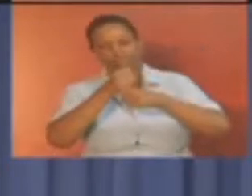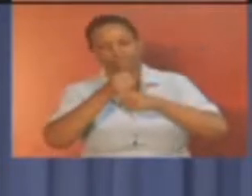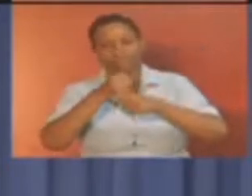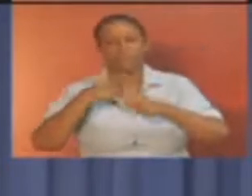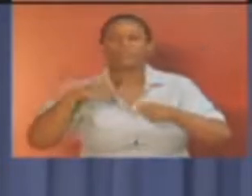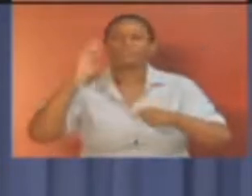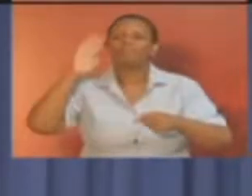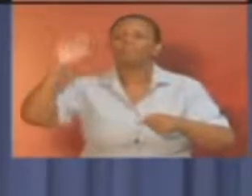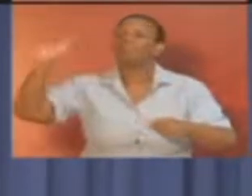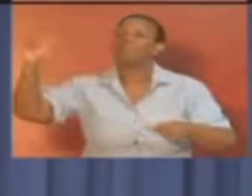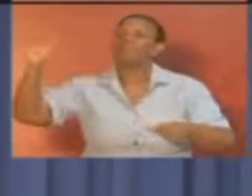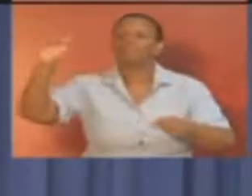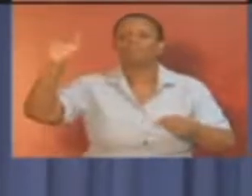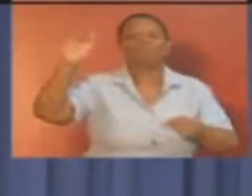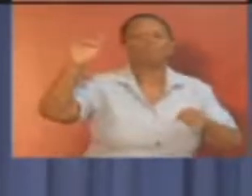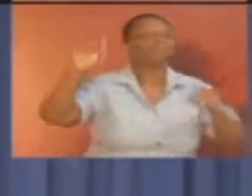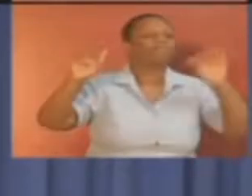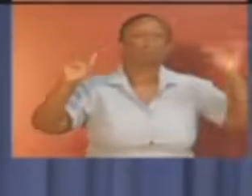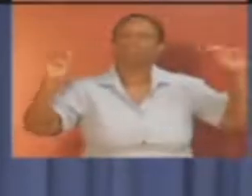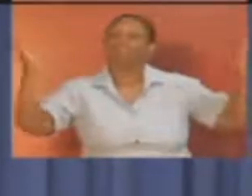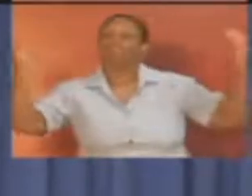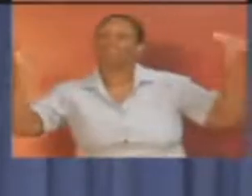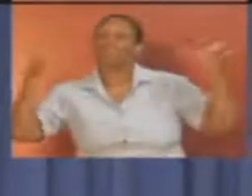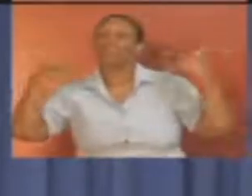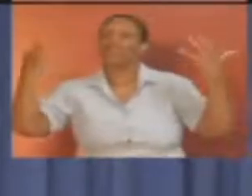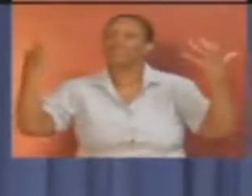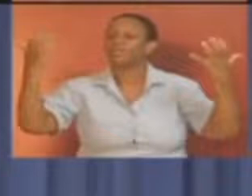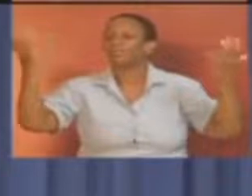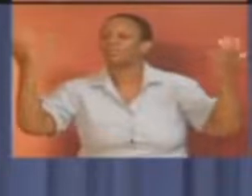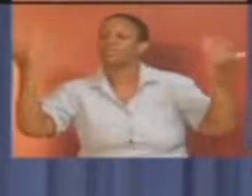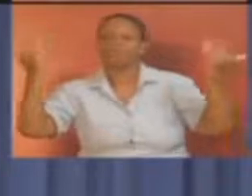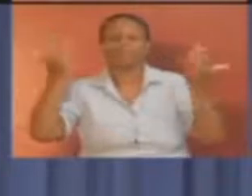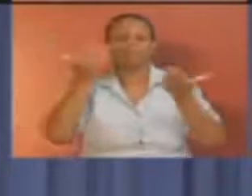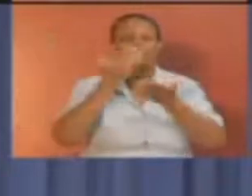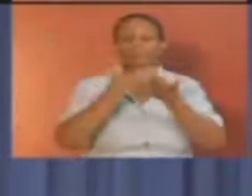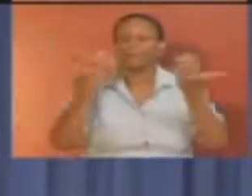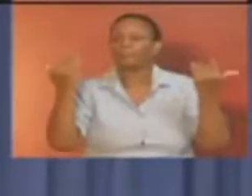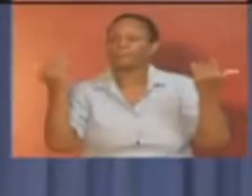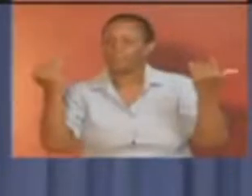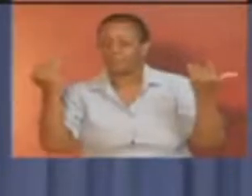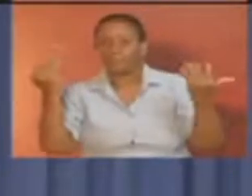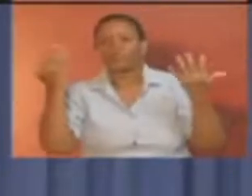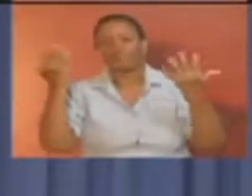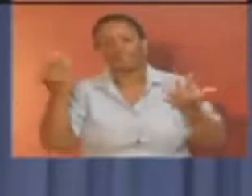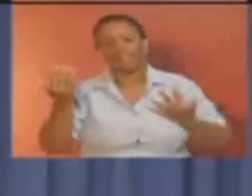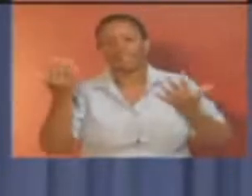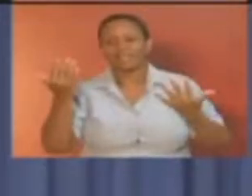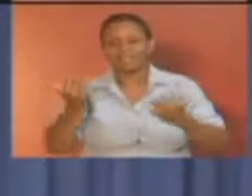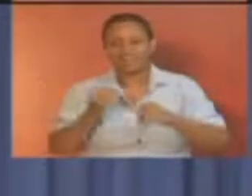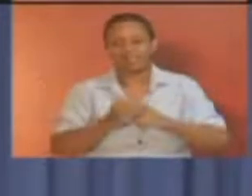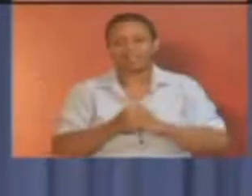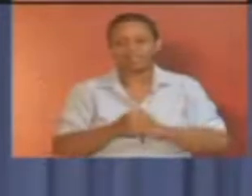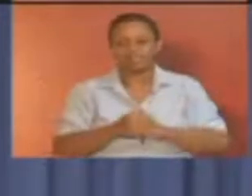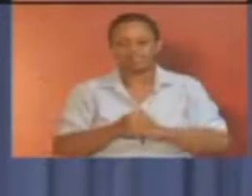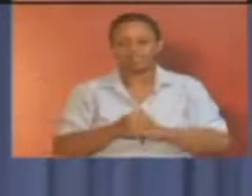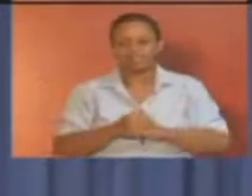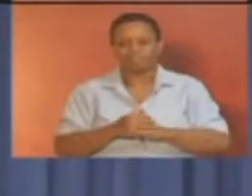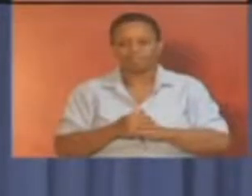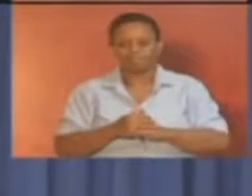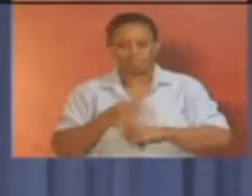available. But when it's all said and done, treat the vaccine as it should be treated, which